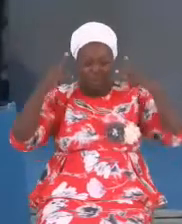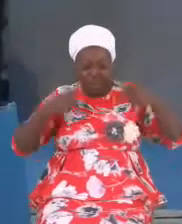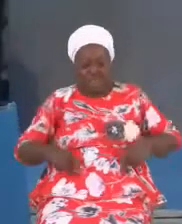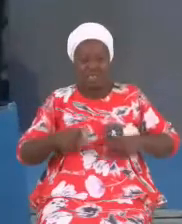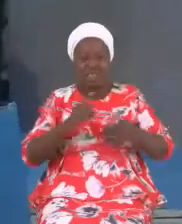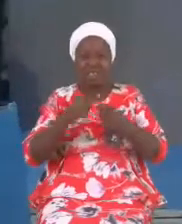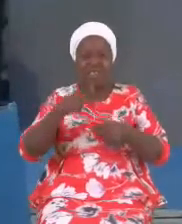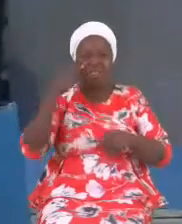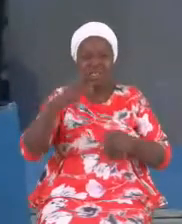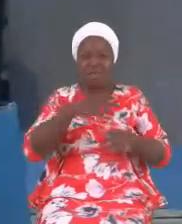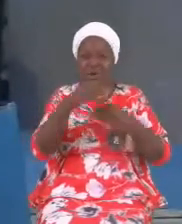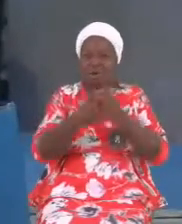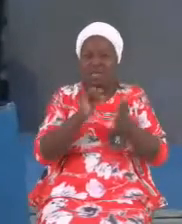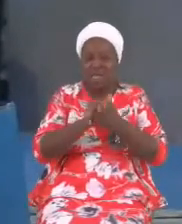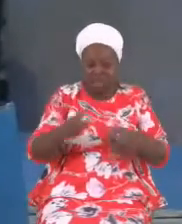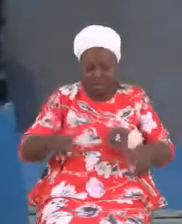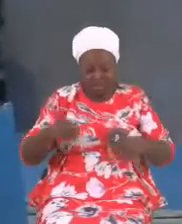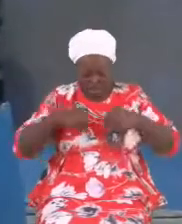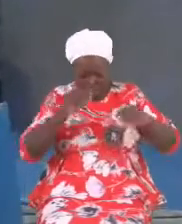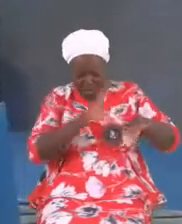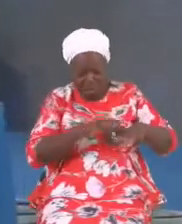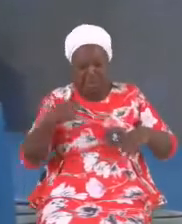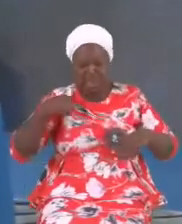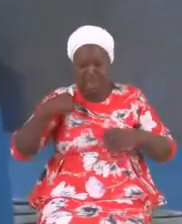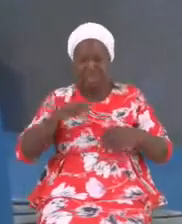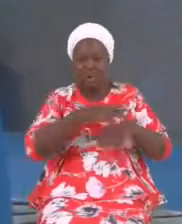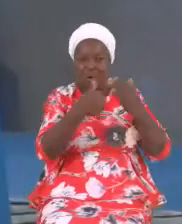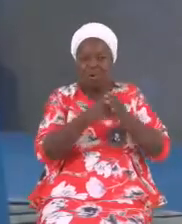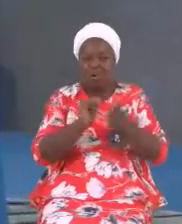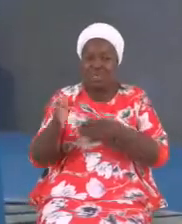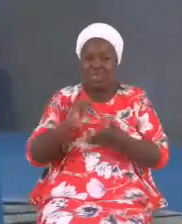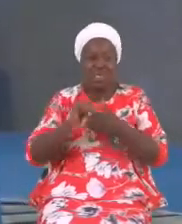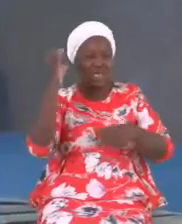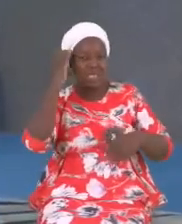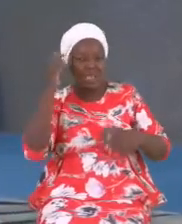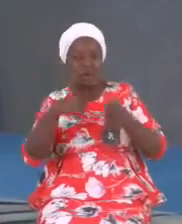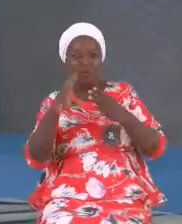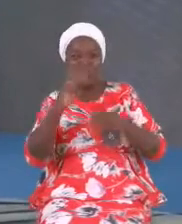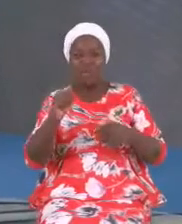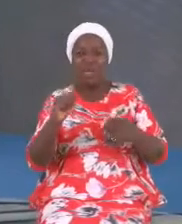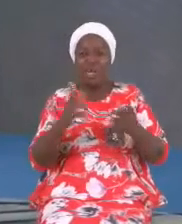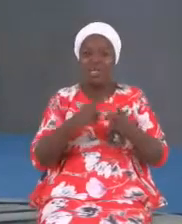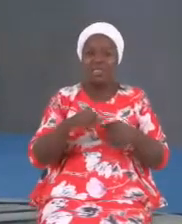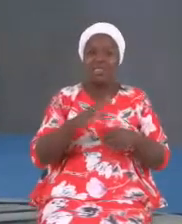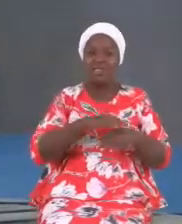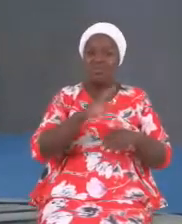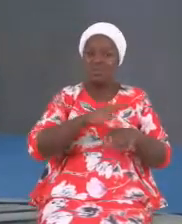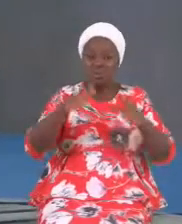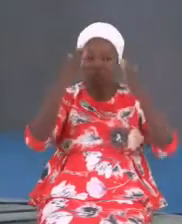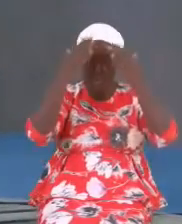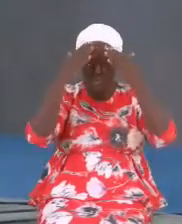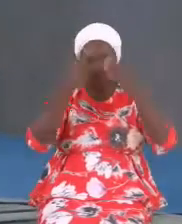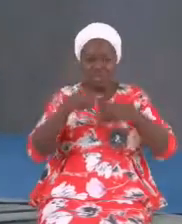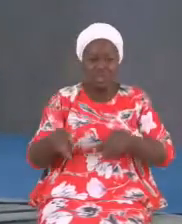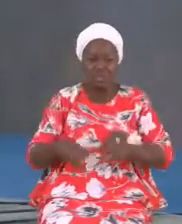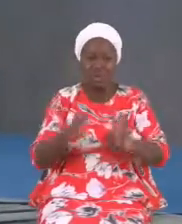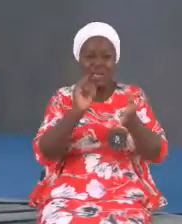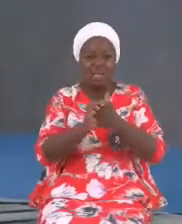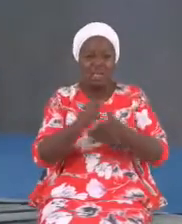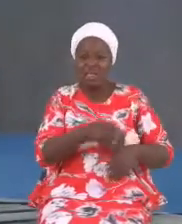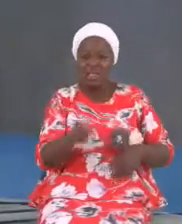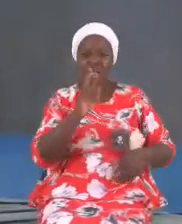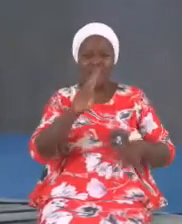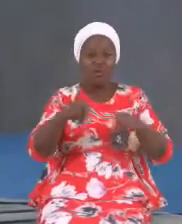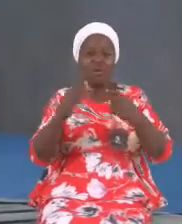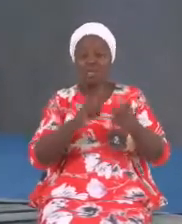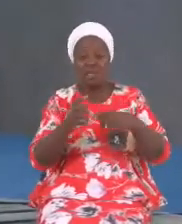see, what they read, and what they hear of them in the social media. They do not know the direction they are going, and they follow